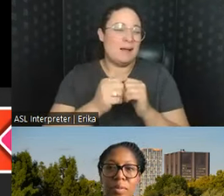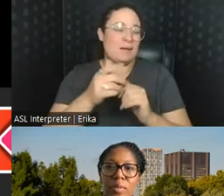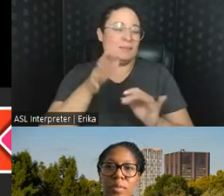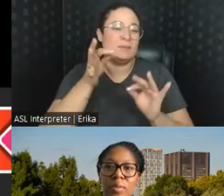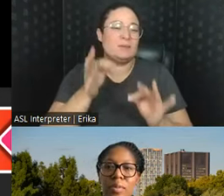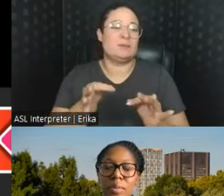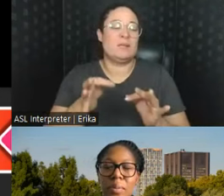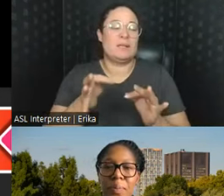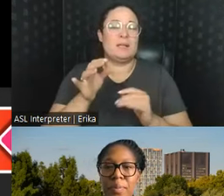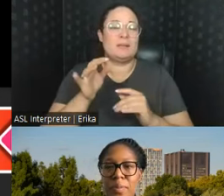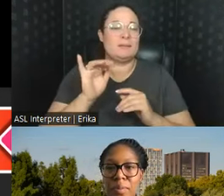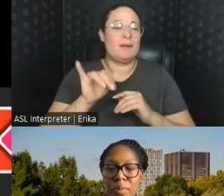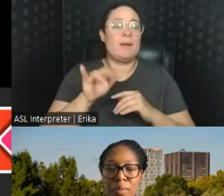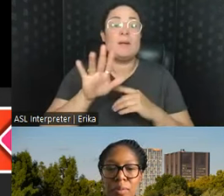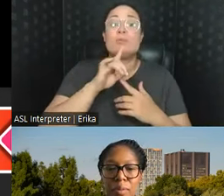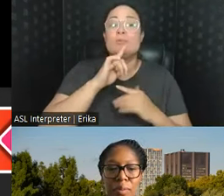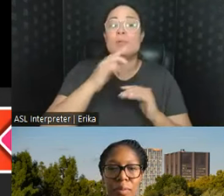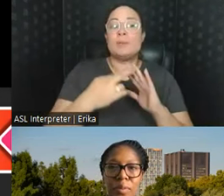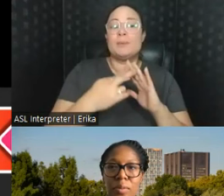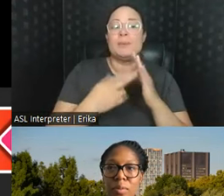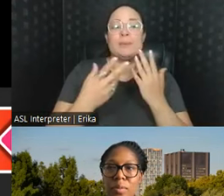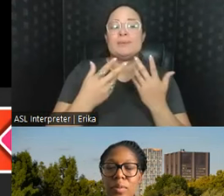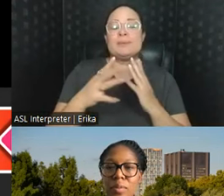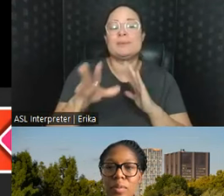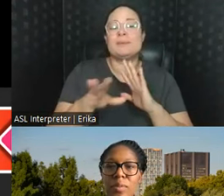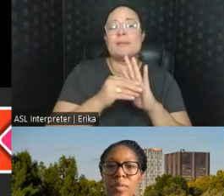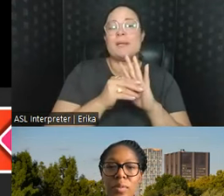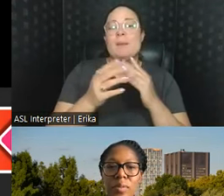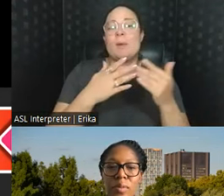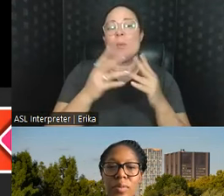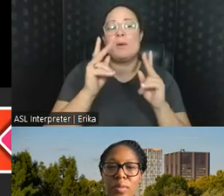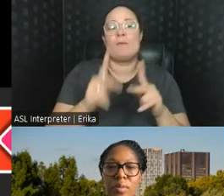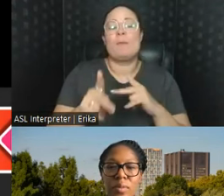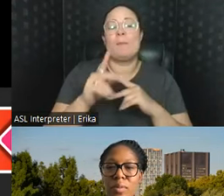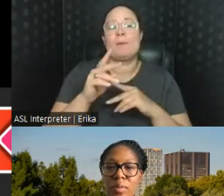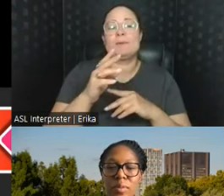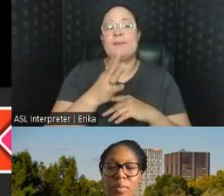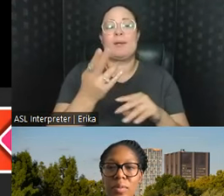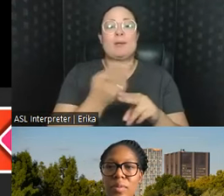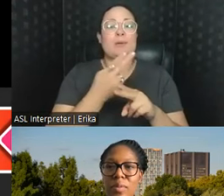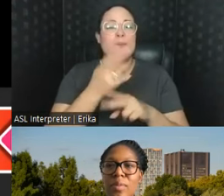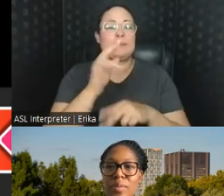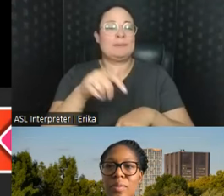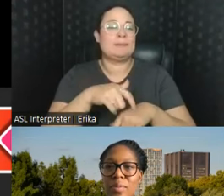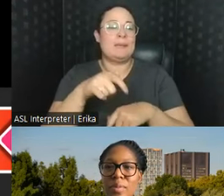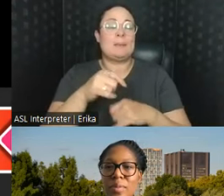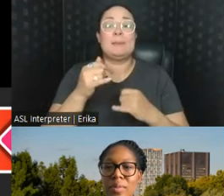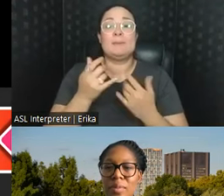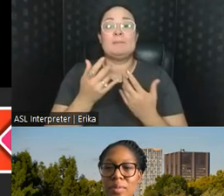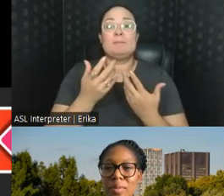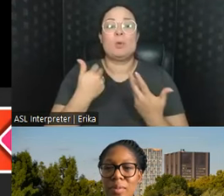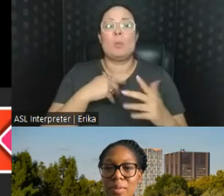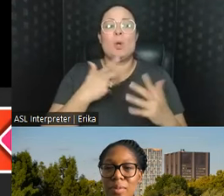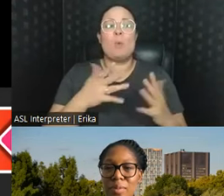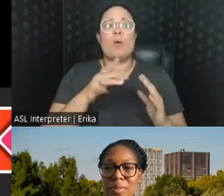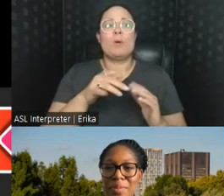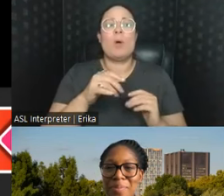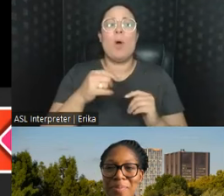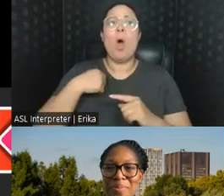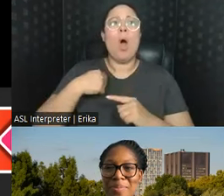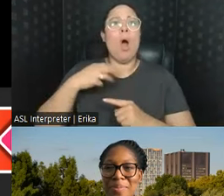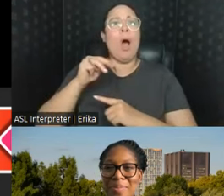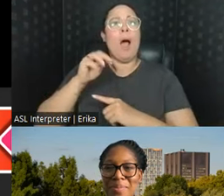And generally, the rule of thumb here is to just mimic whatever the person is using in that instance, right? The last thing we want you to do is, oh, Eli from MOPD told